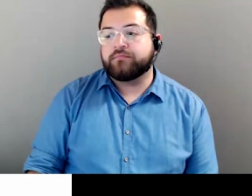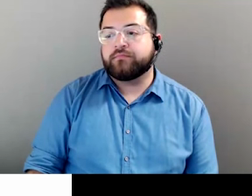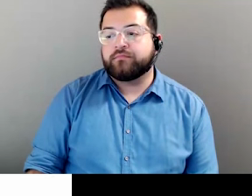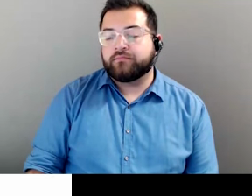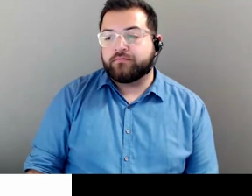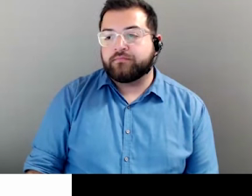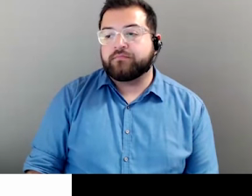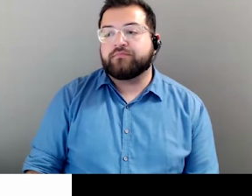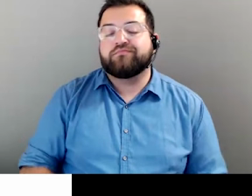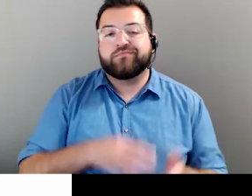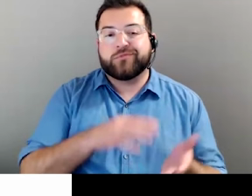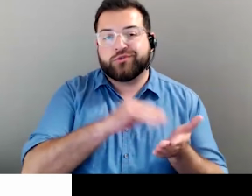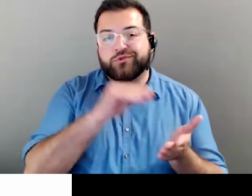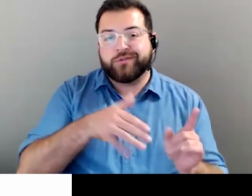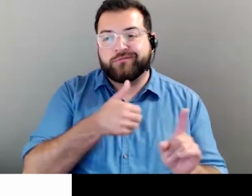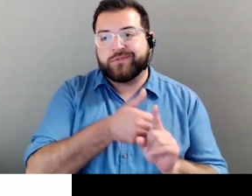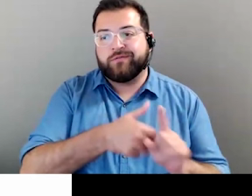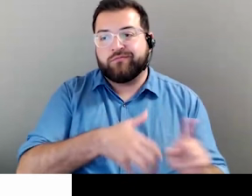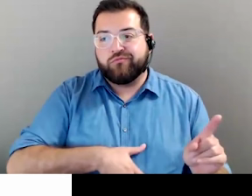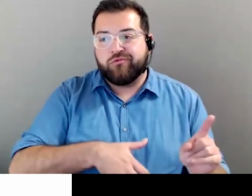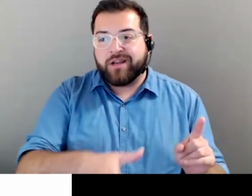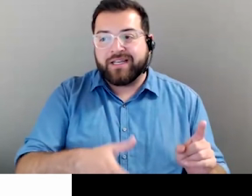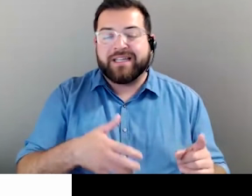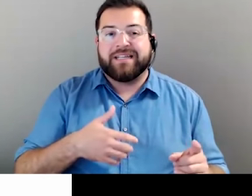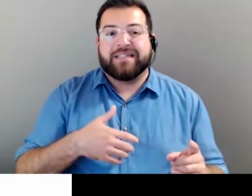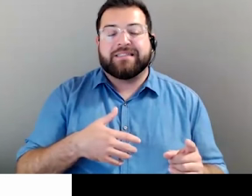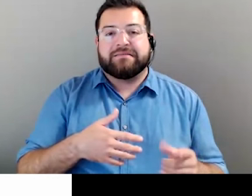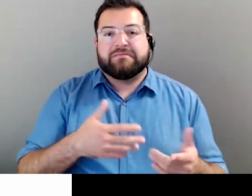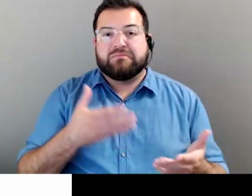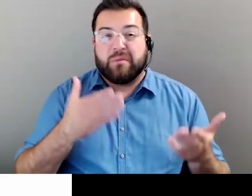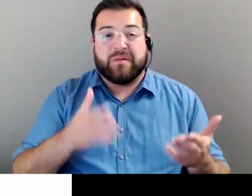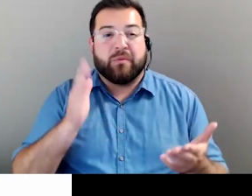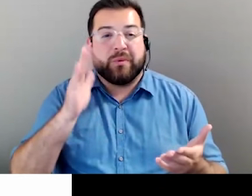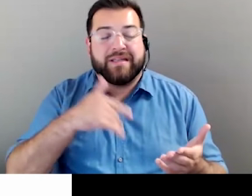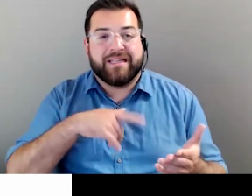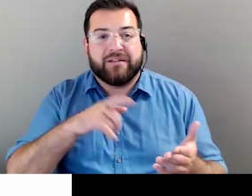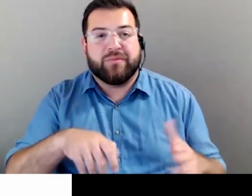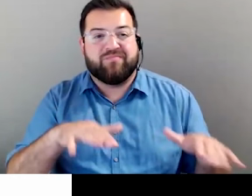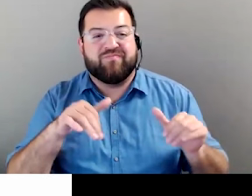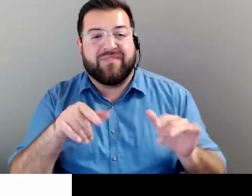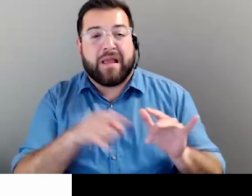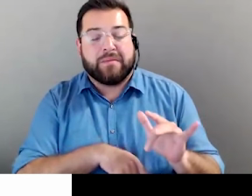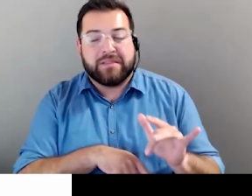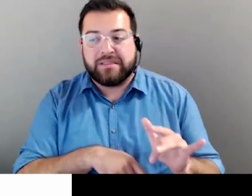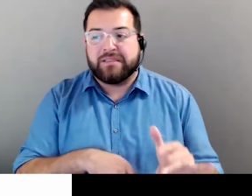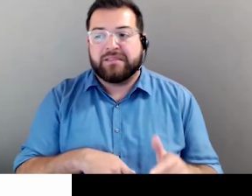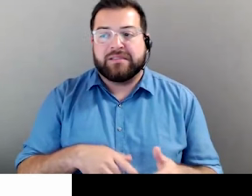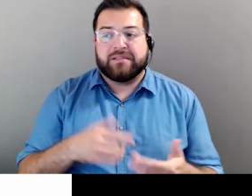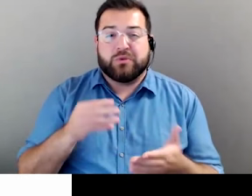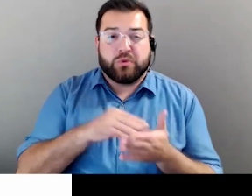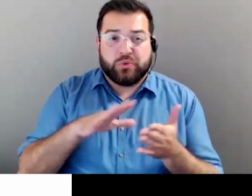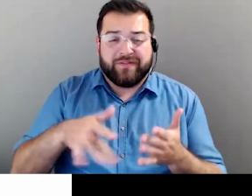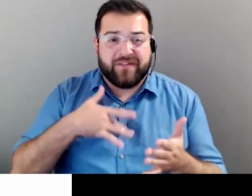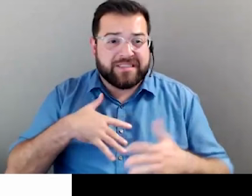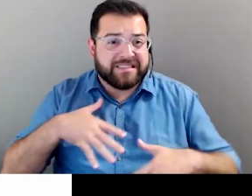her rights regarding accommodations. So what should Dr. Johnson do? Or if you were in that situation, what would